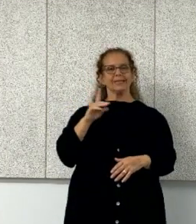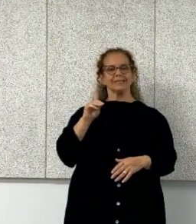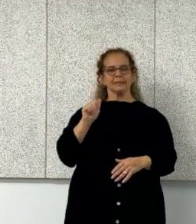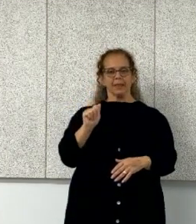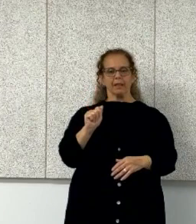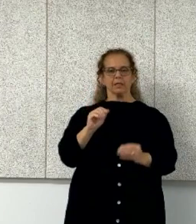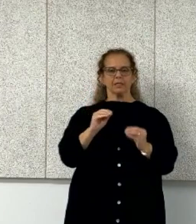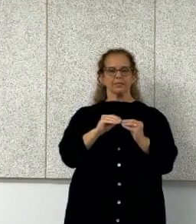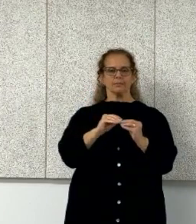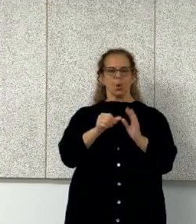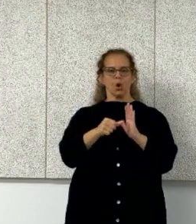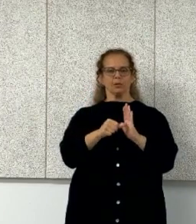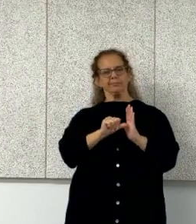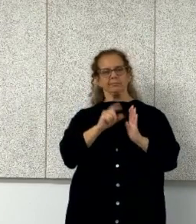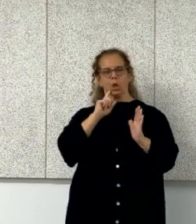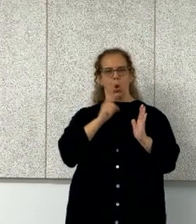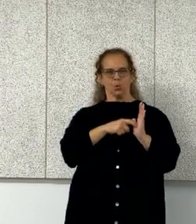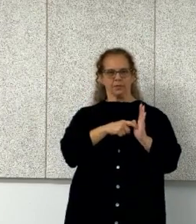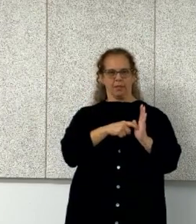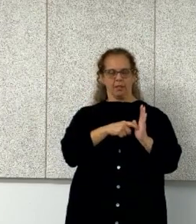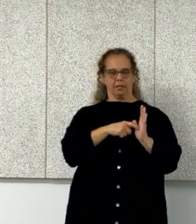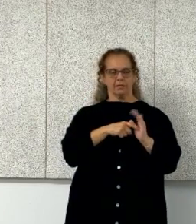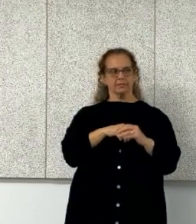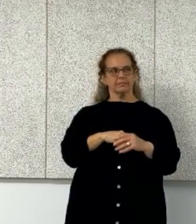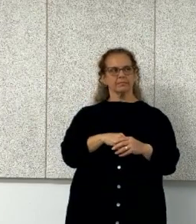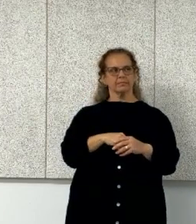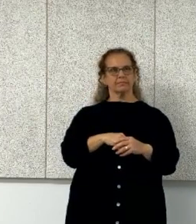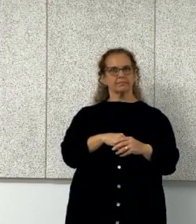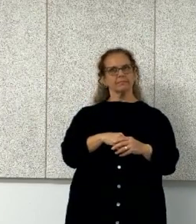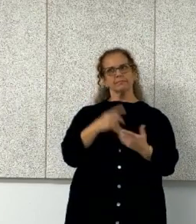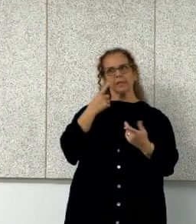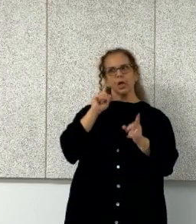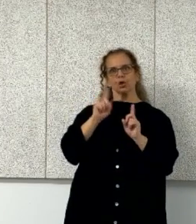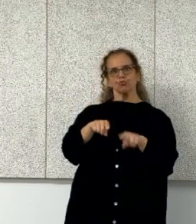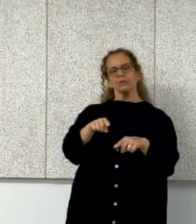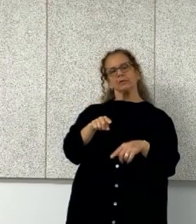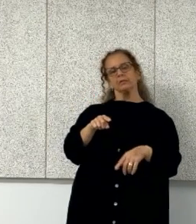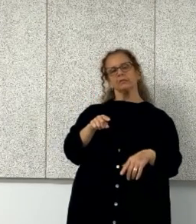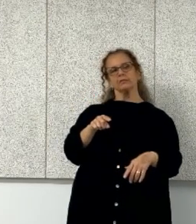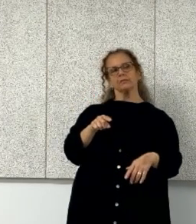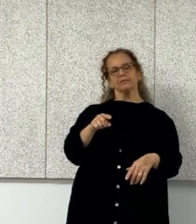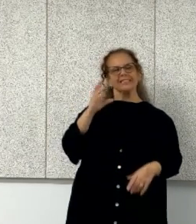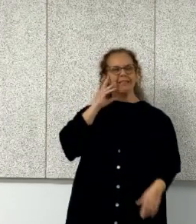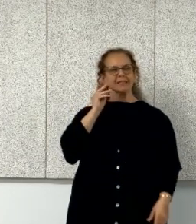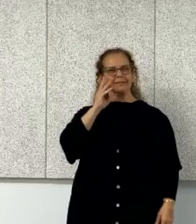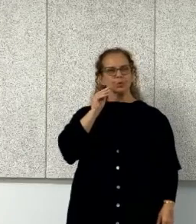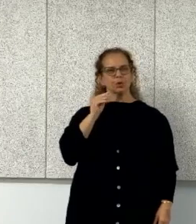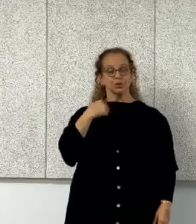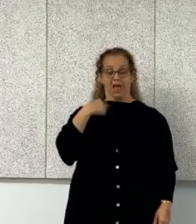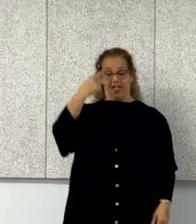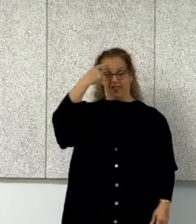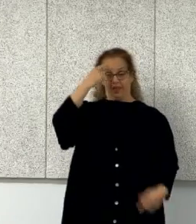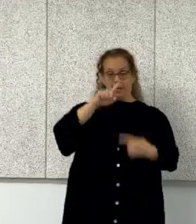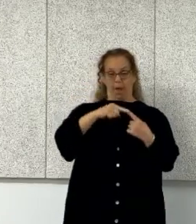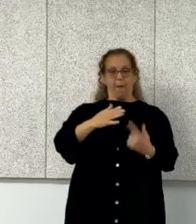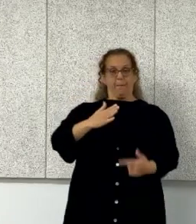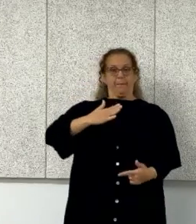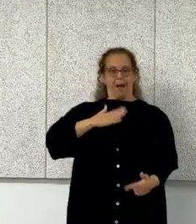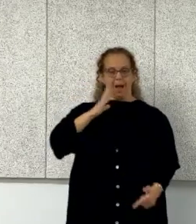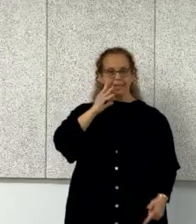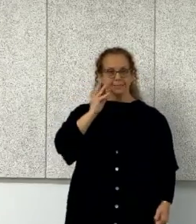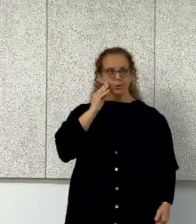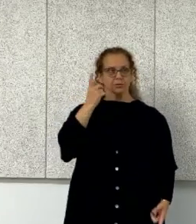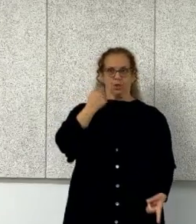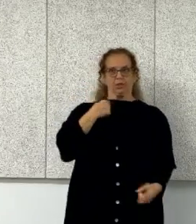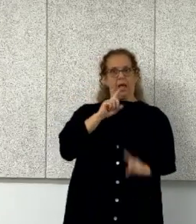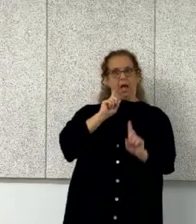prominent, it is the experience. And I reflect a lot on like my experience and my experience, because I go to a